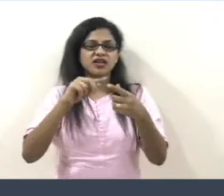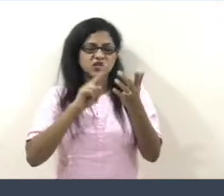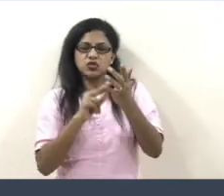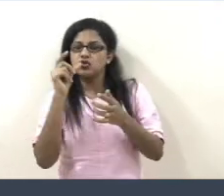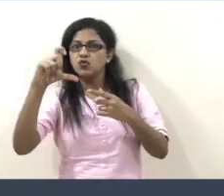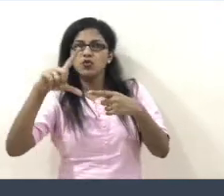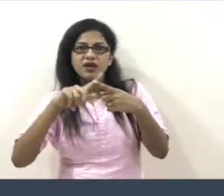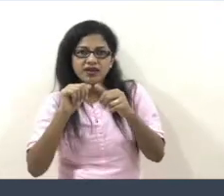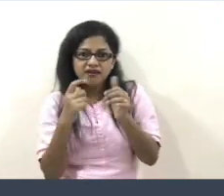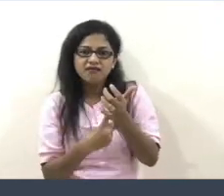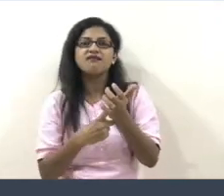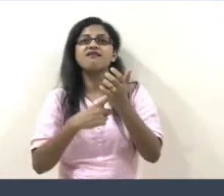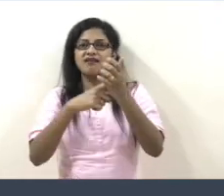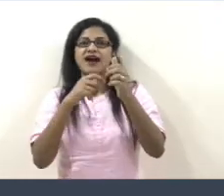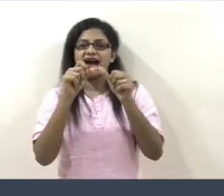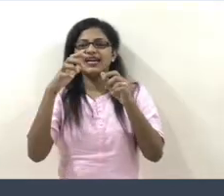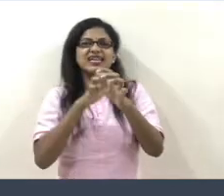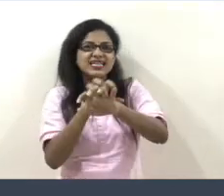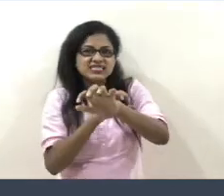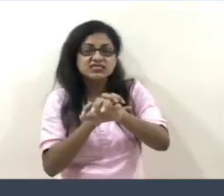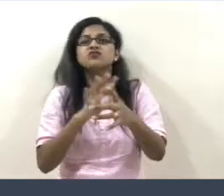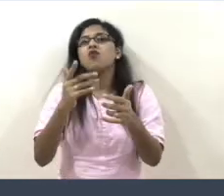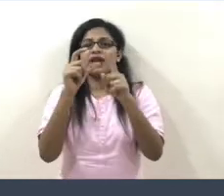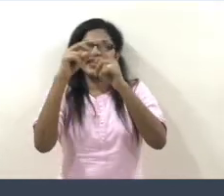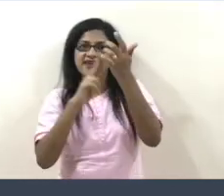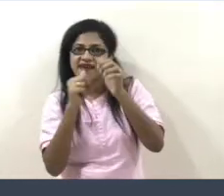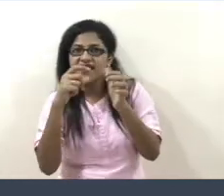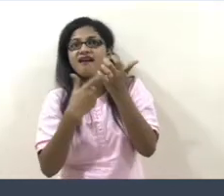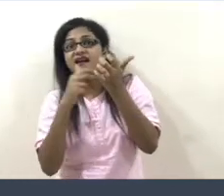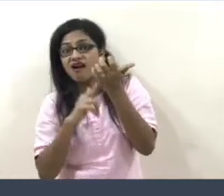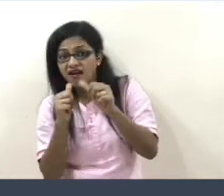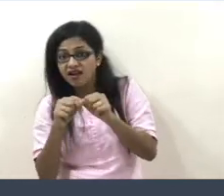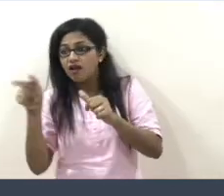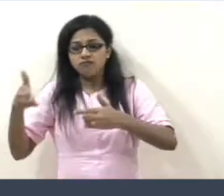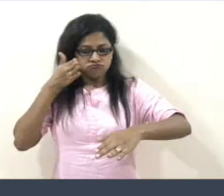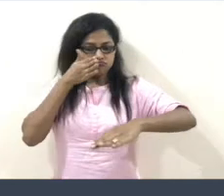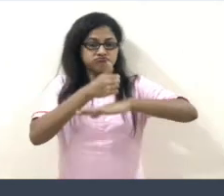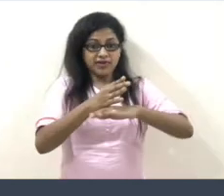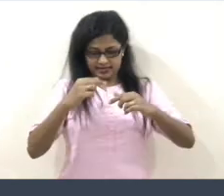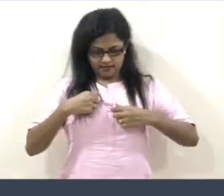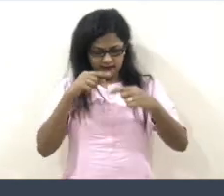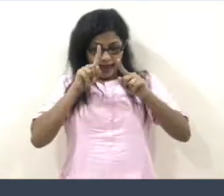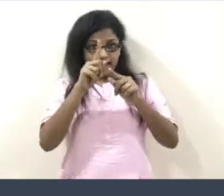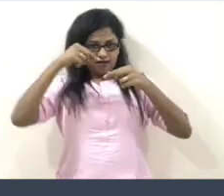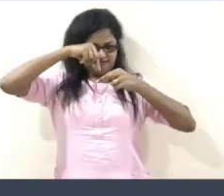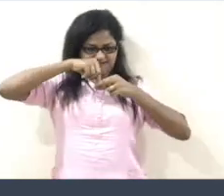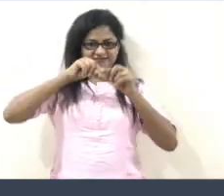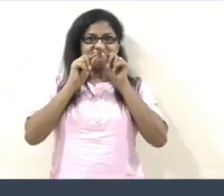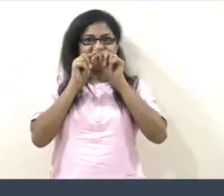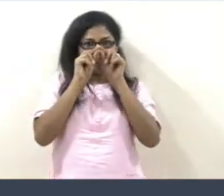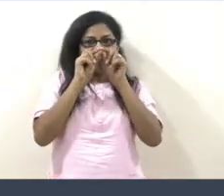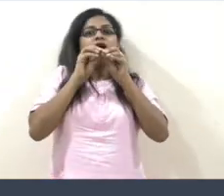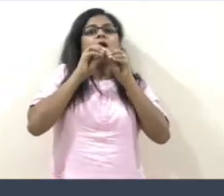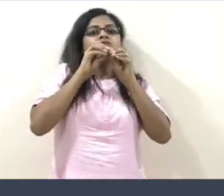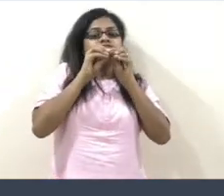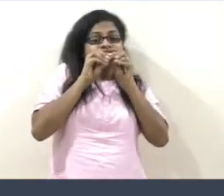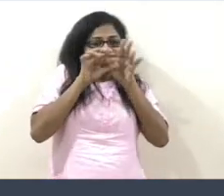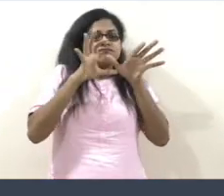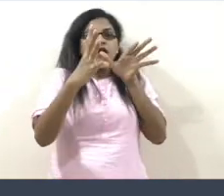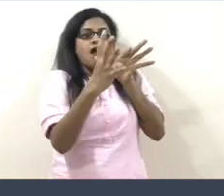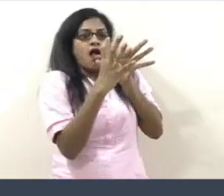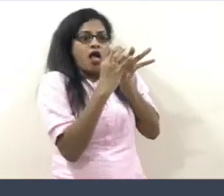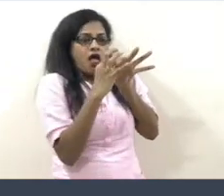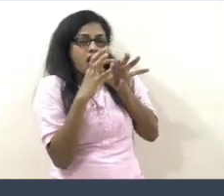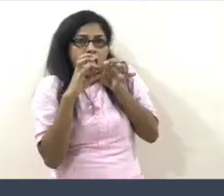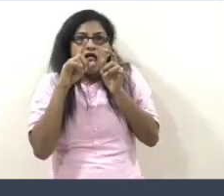independently function when outside a host cell. When attached to a host cell, they successfully express their genomes and hijack various parts of the cellular